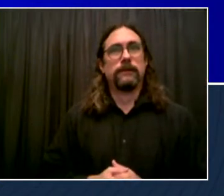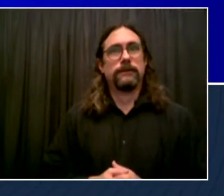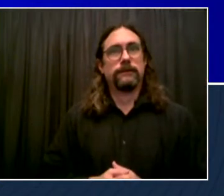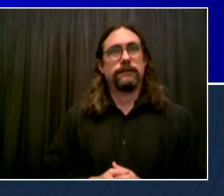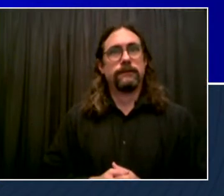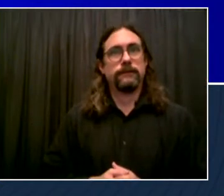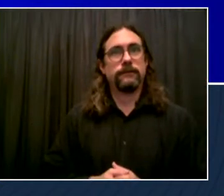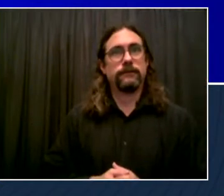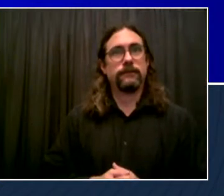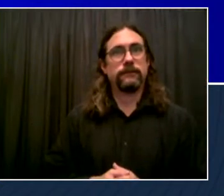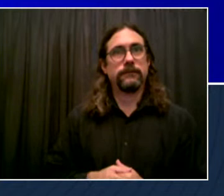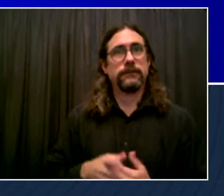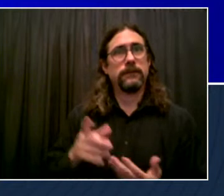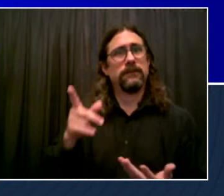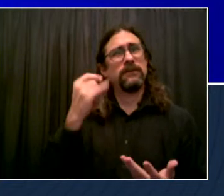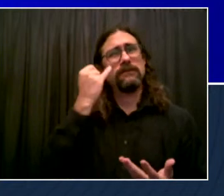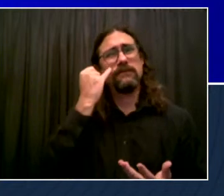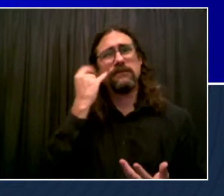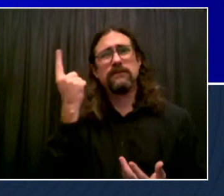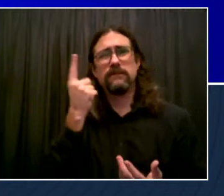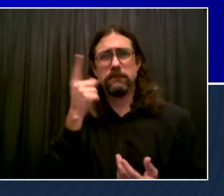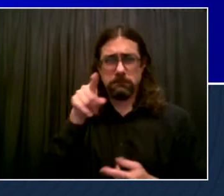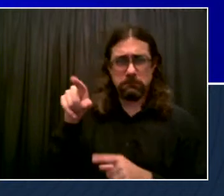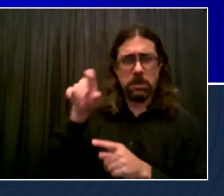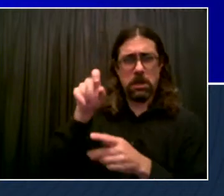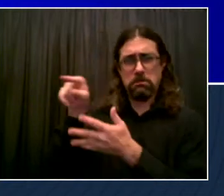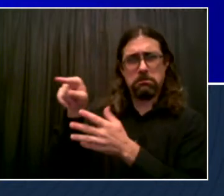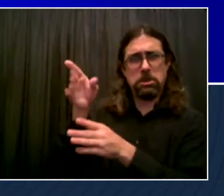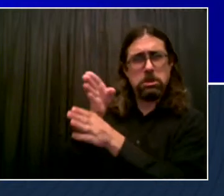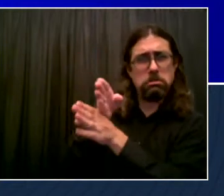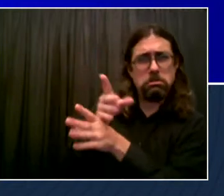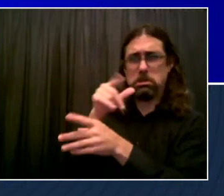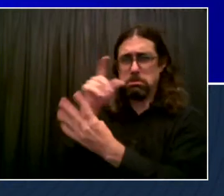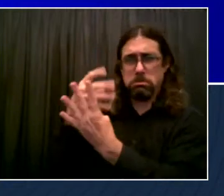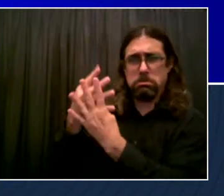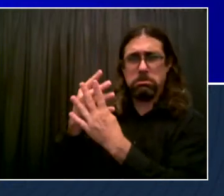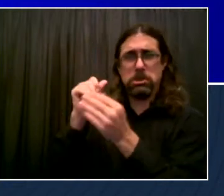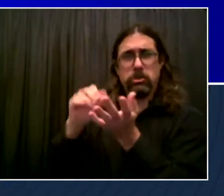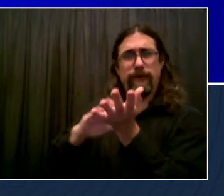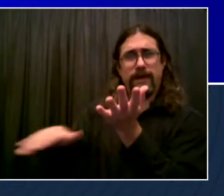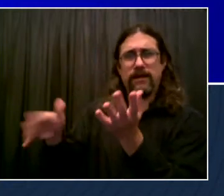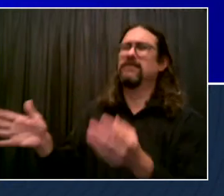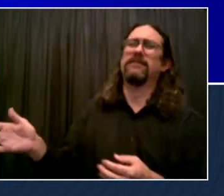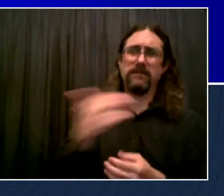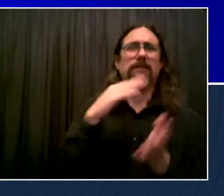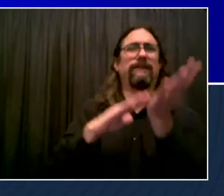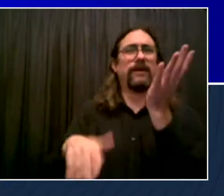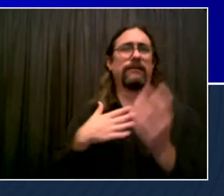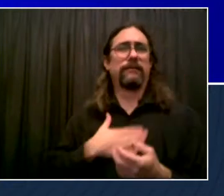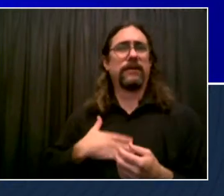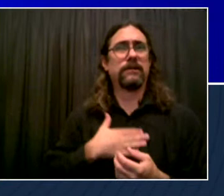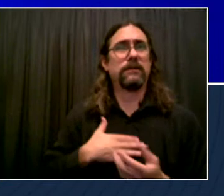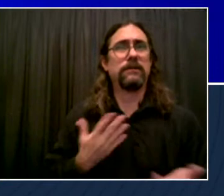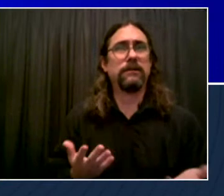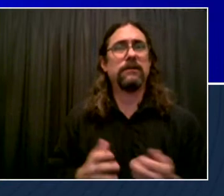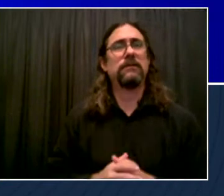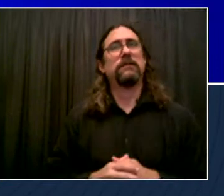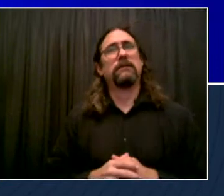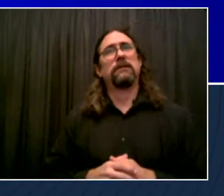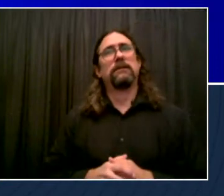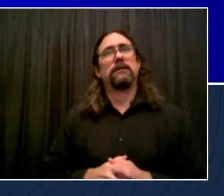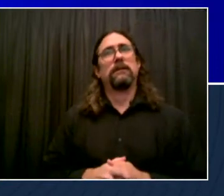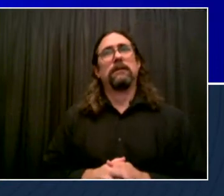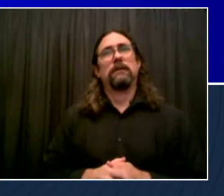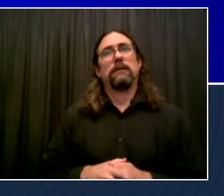determination. Great. If they need to go to state prison, then that needs to happen. But any way you slice it, we need the justice system to start addressing all of these